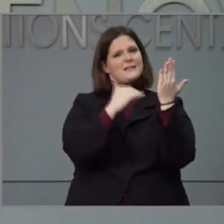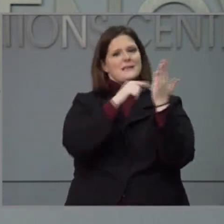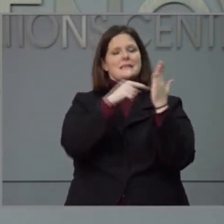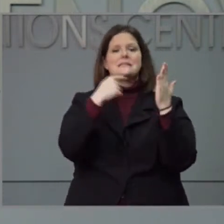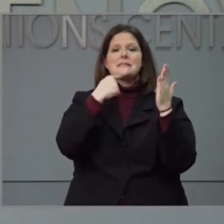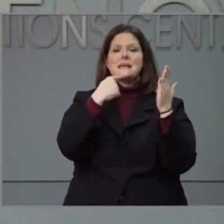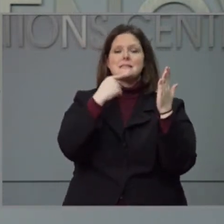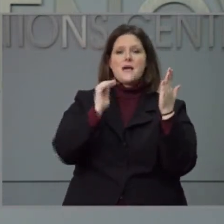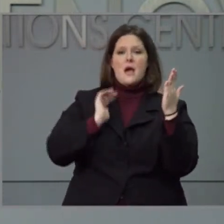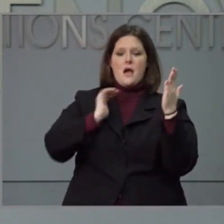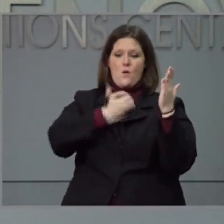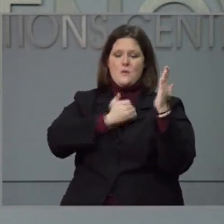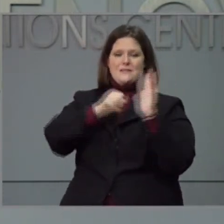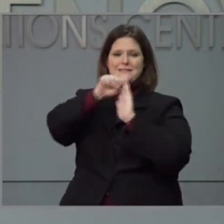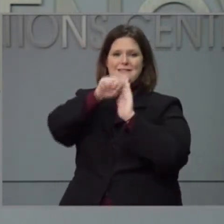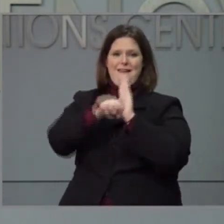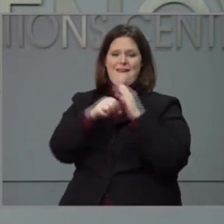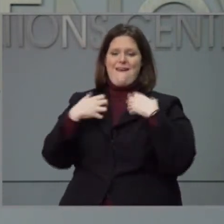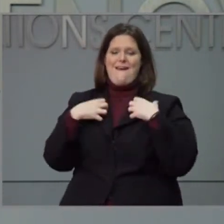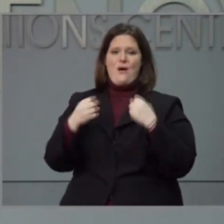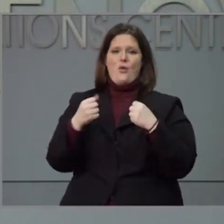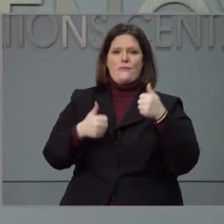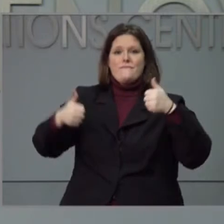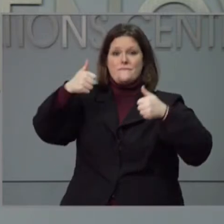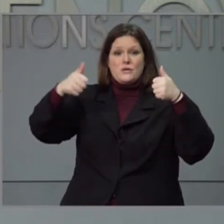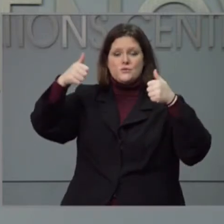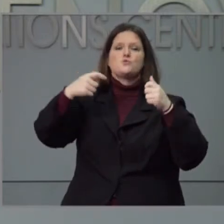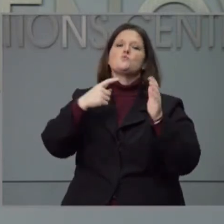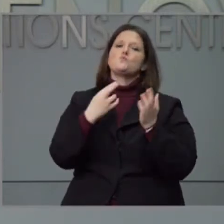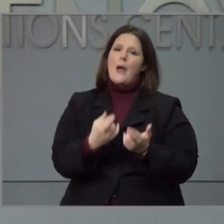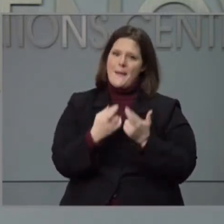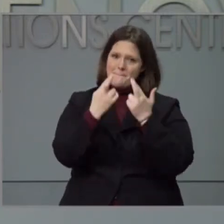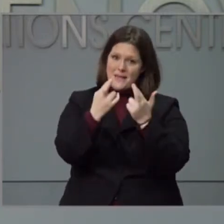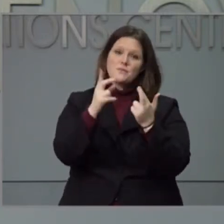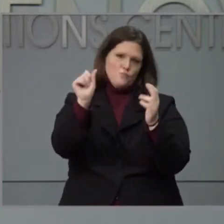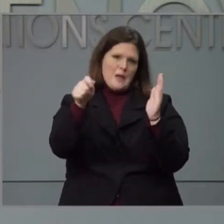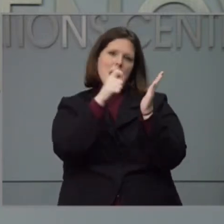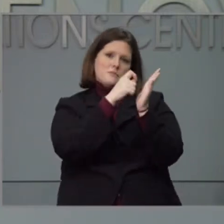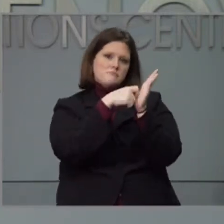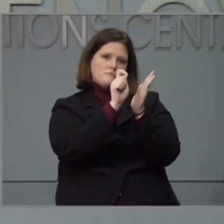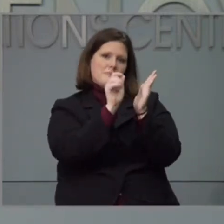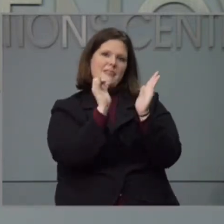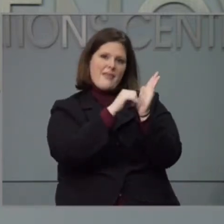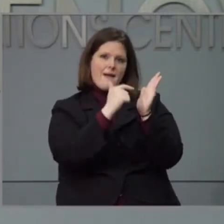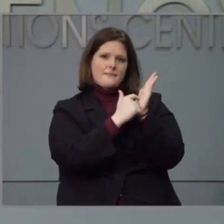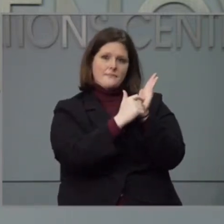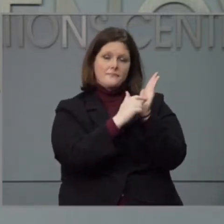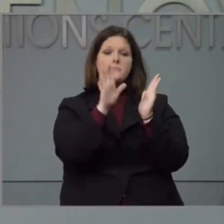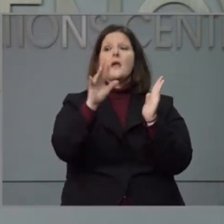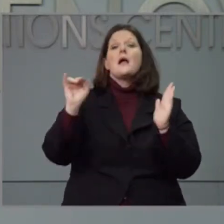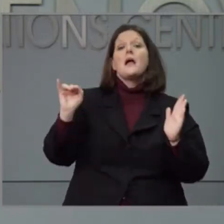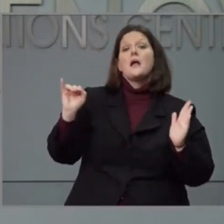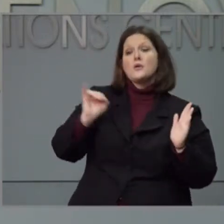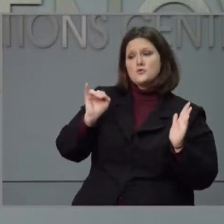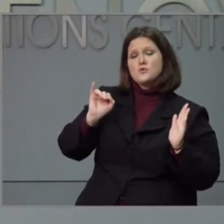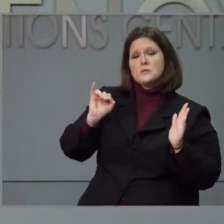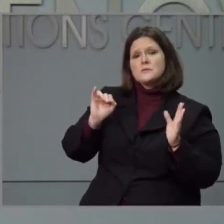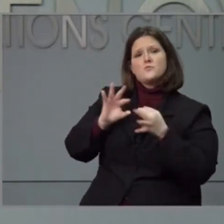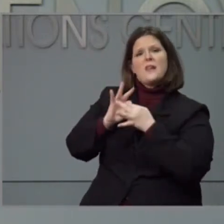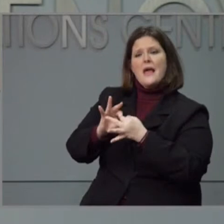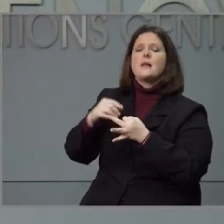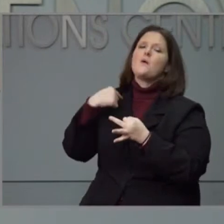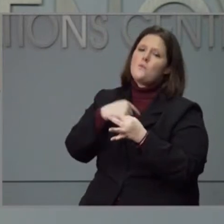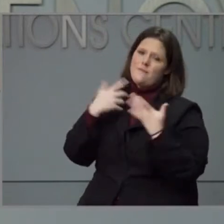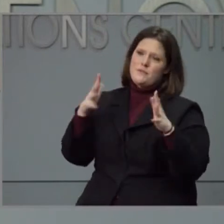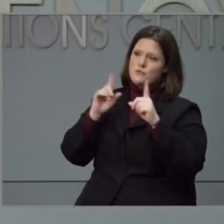says our state health officials have said I recommend a test. So you could use that. As far as insurance coverage, we have spoken to at least